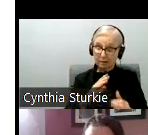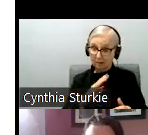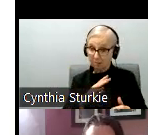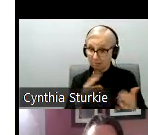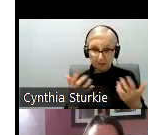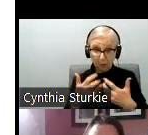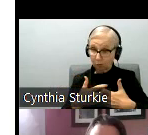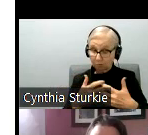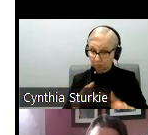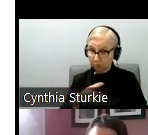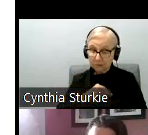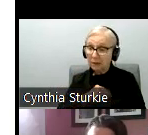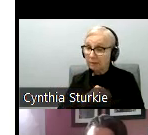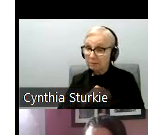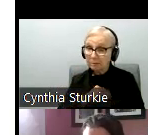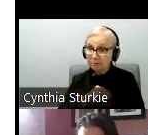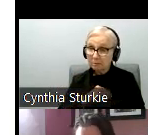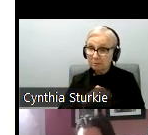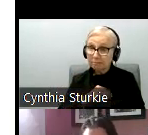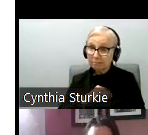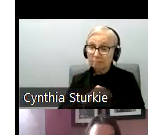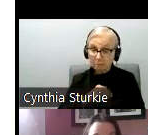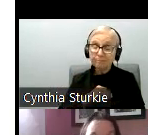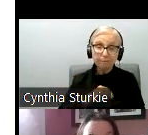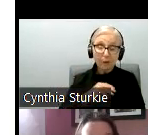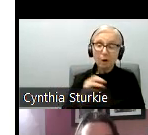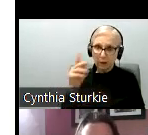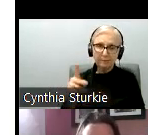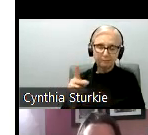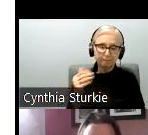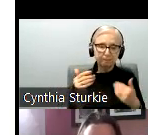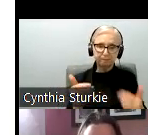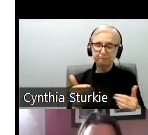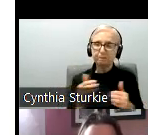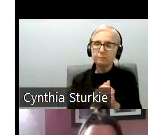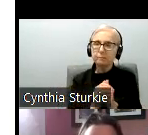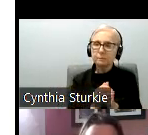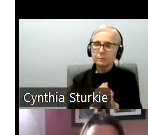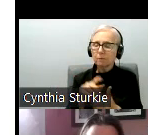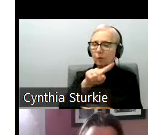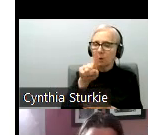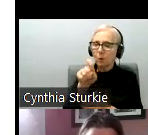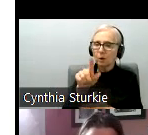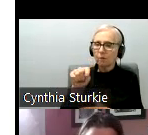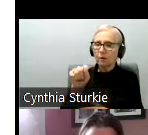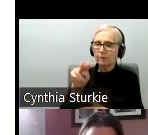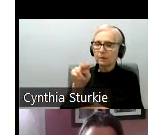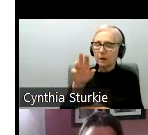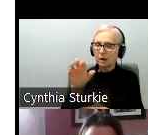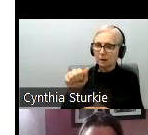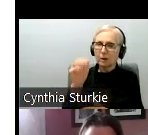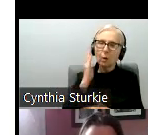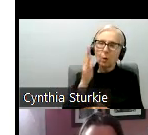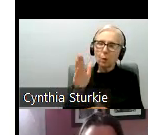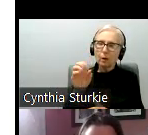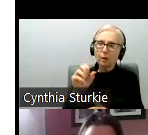for Mariana and Mel? That makes sense. Great. So there's a question from Tanya. Will the